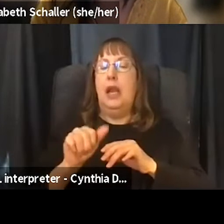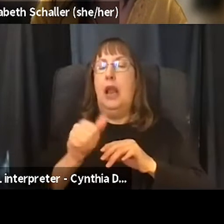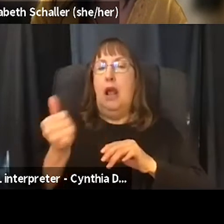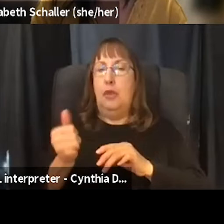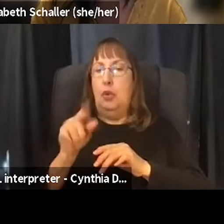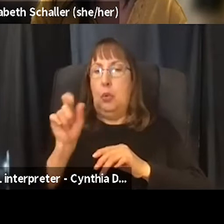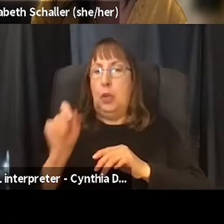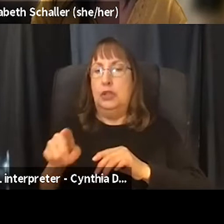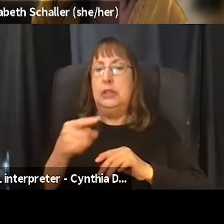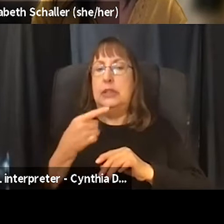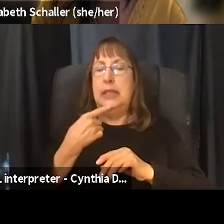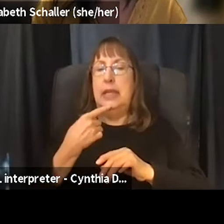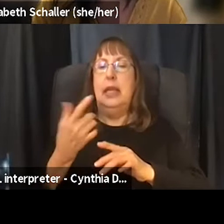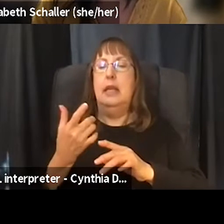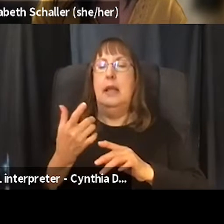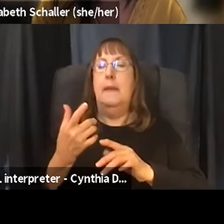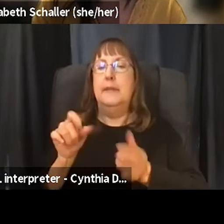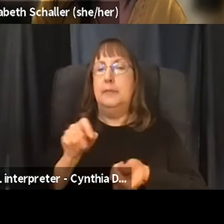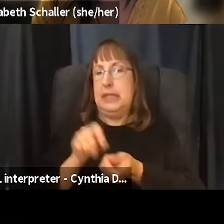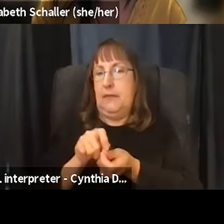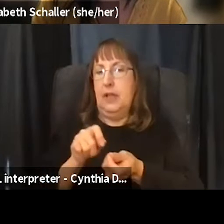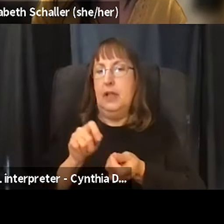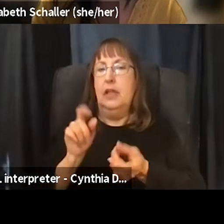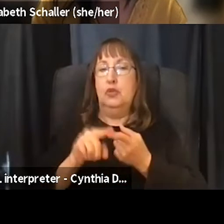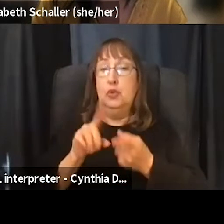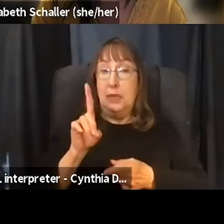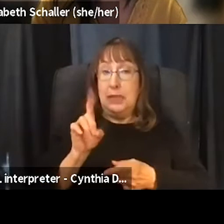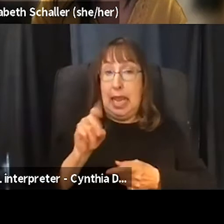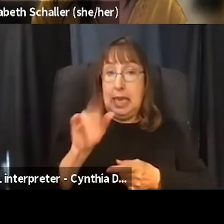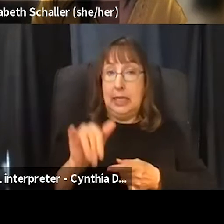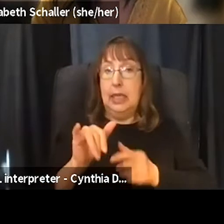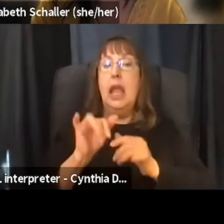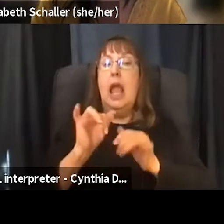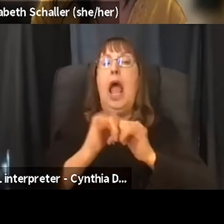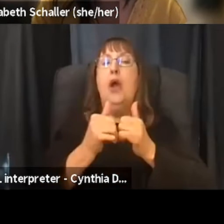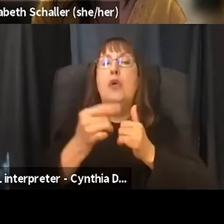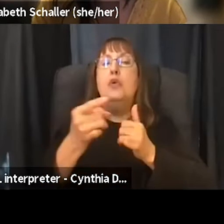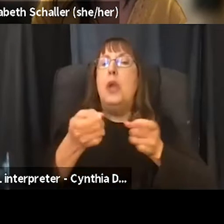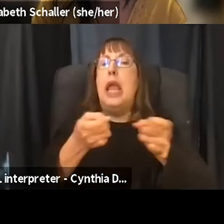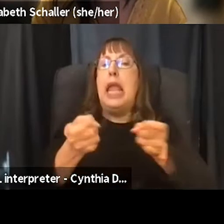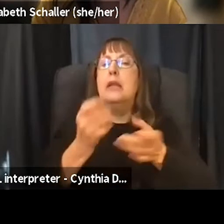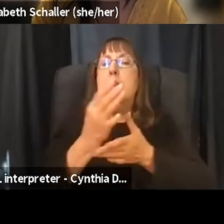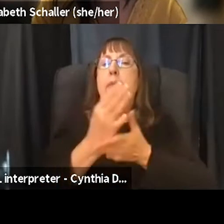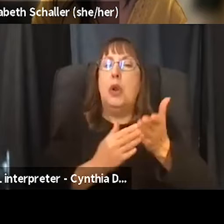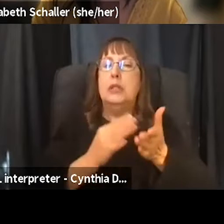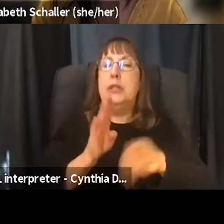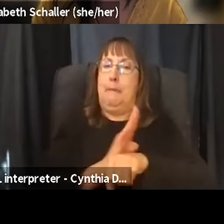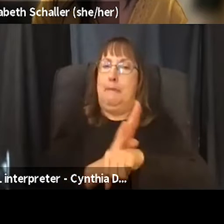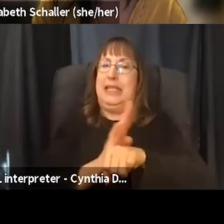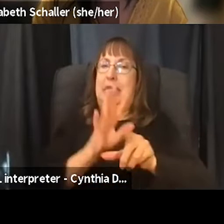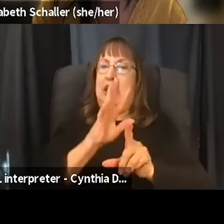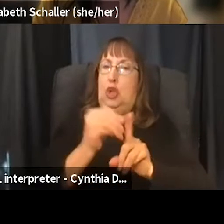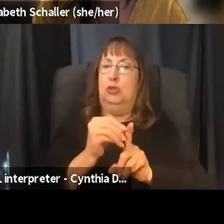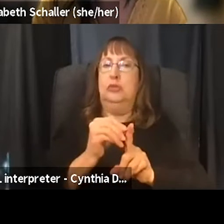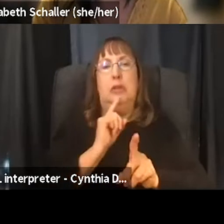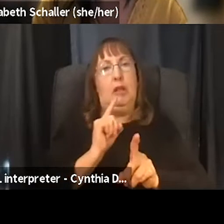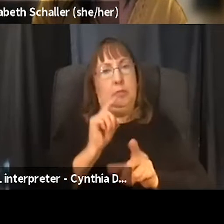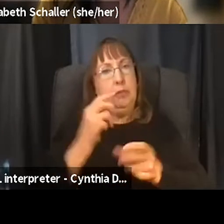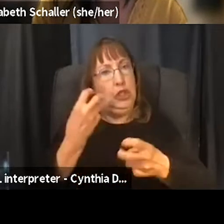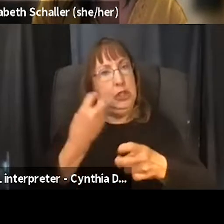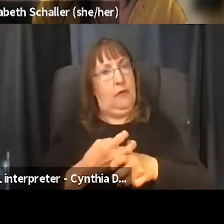was specifically directed at Danny. How do you handle the parts of business culture that are especially difficult